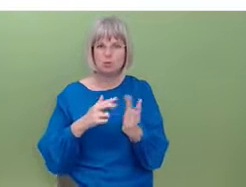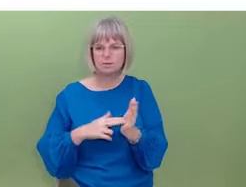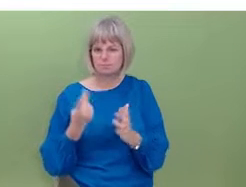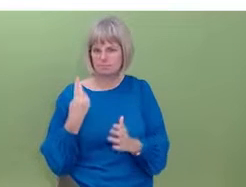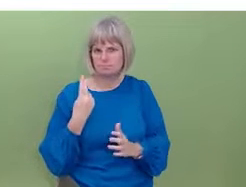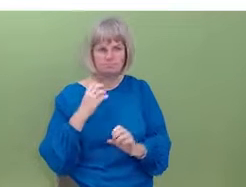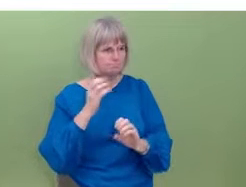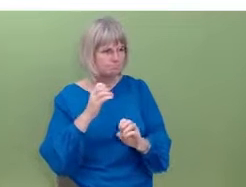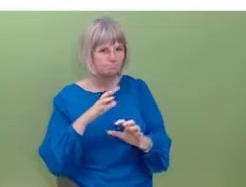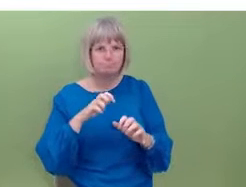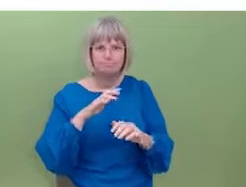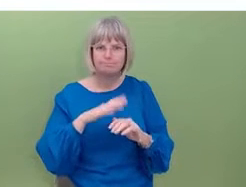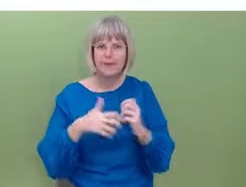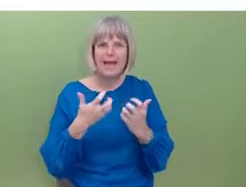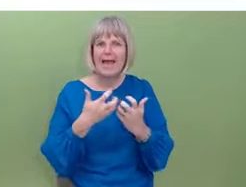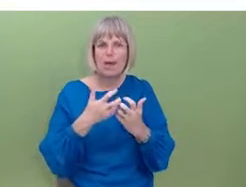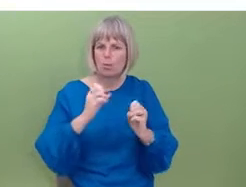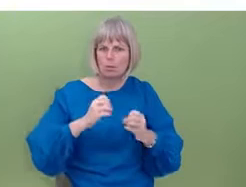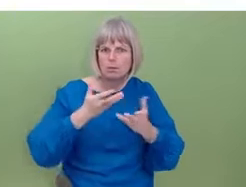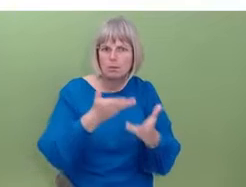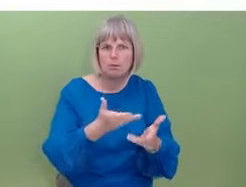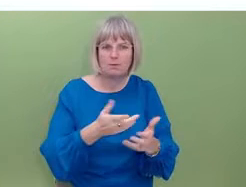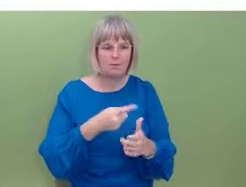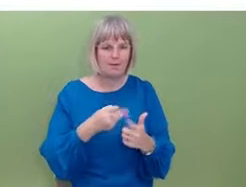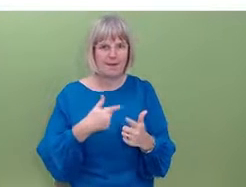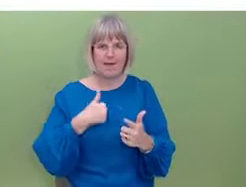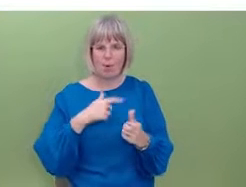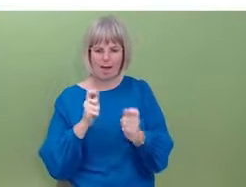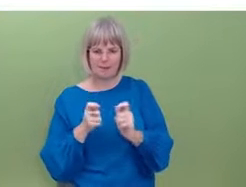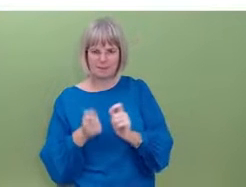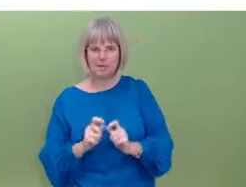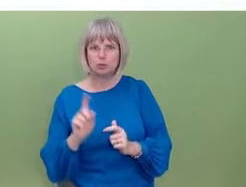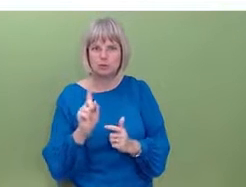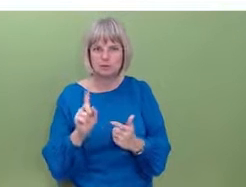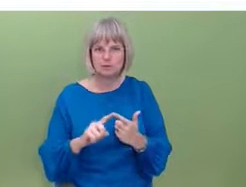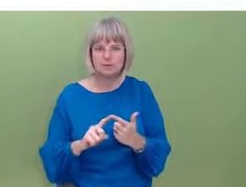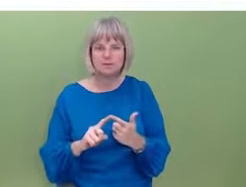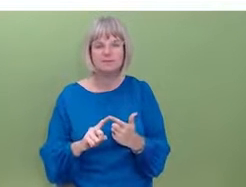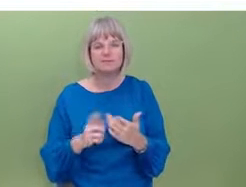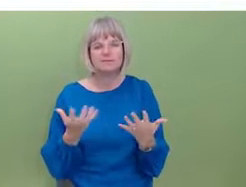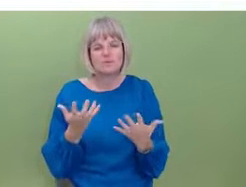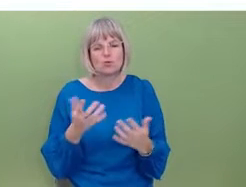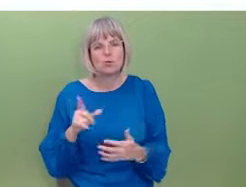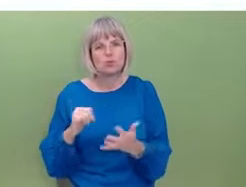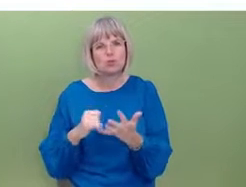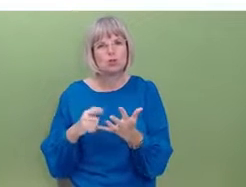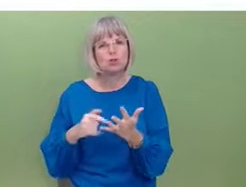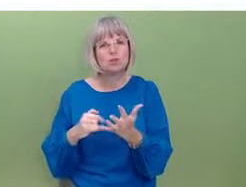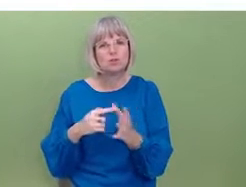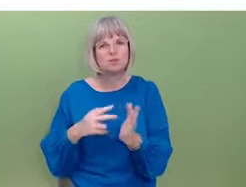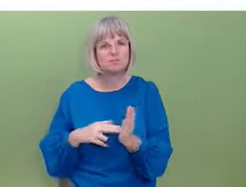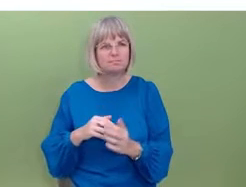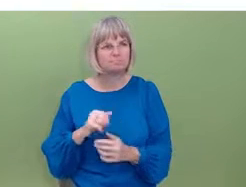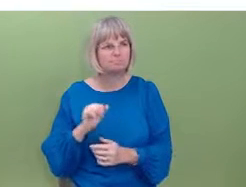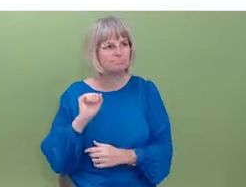what adaptations that we've made, and primarily, of course, Susan's presentation will tell us